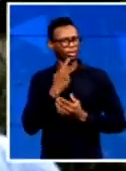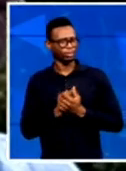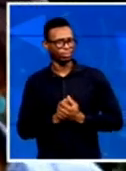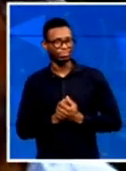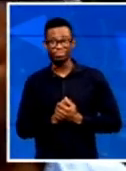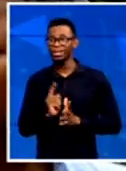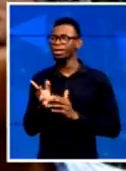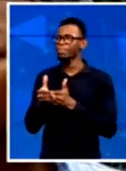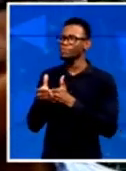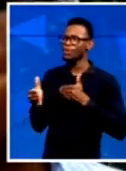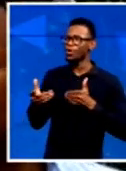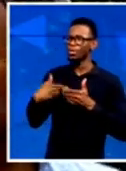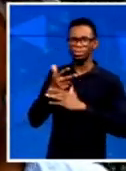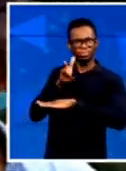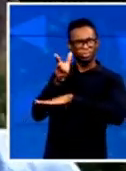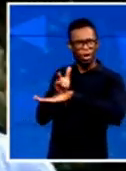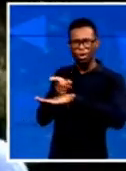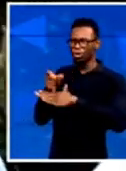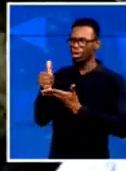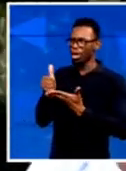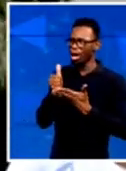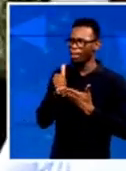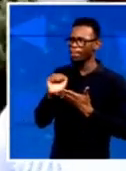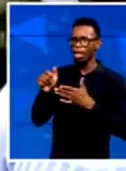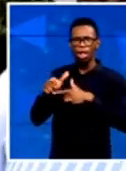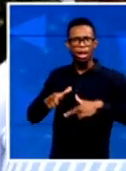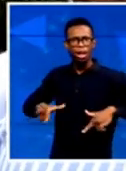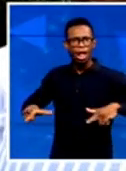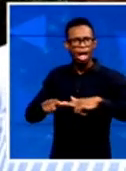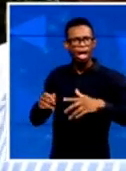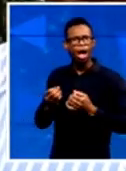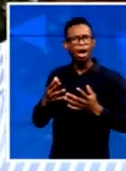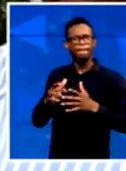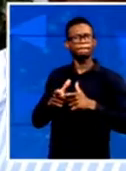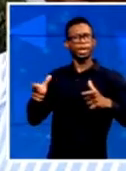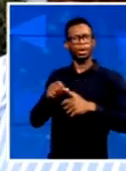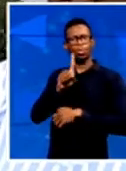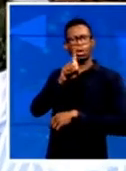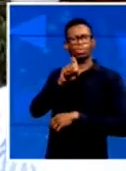tour of your land, the 1.5 hectare that you have used to grow